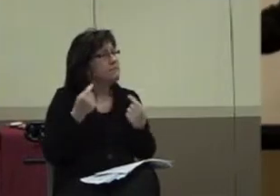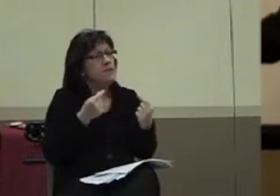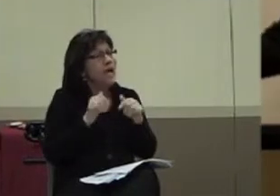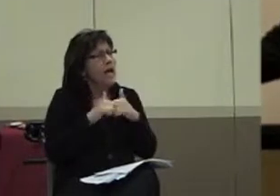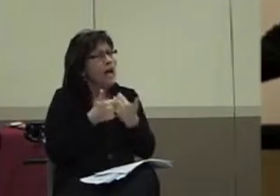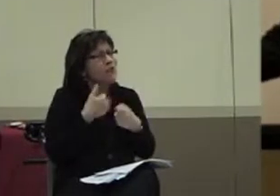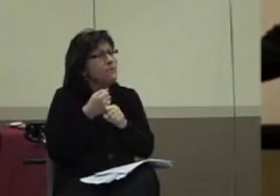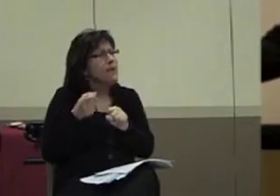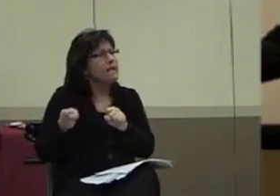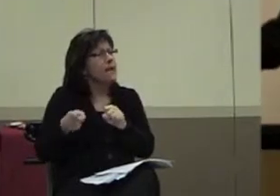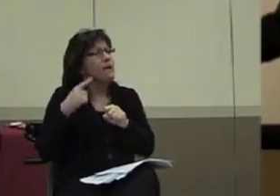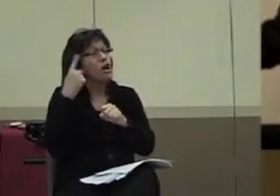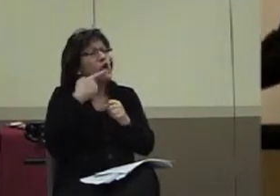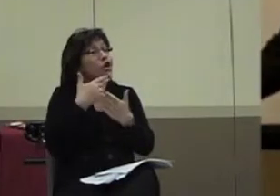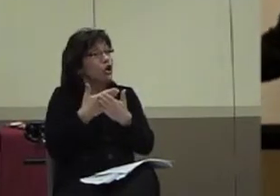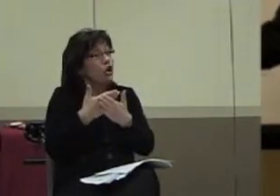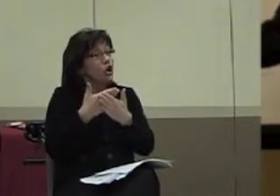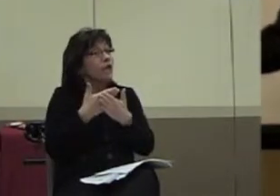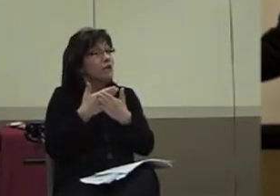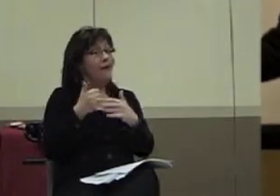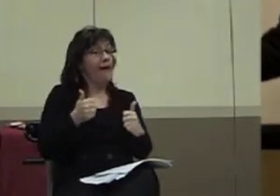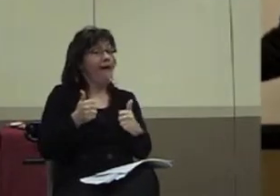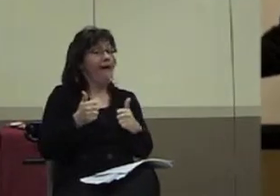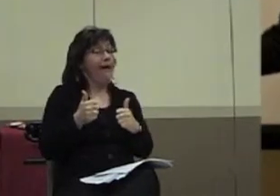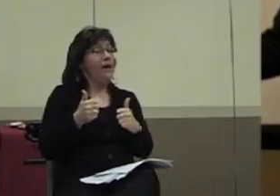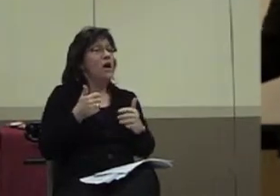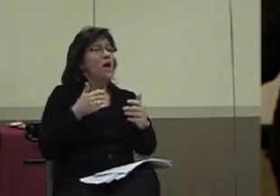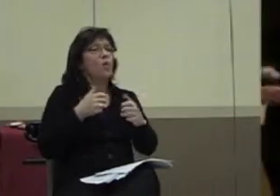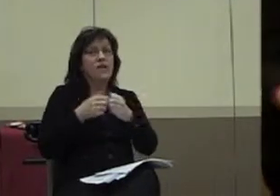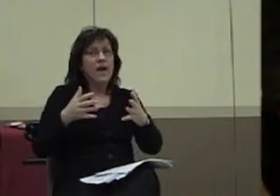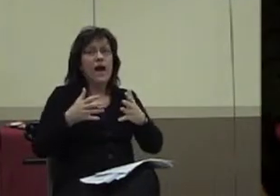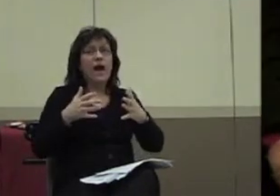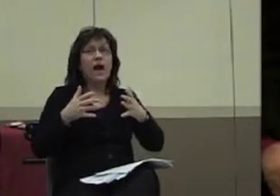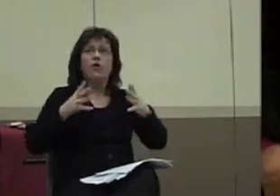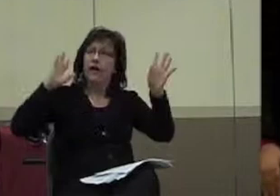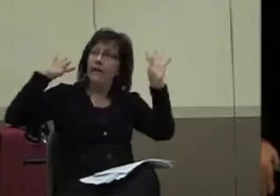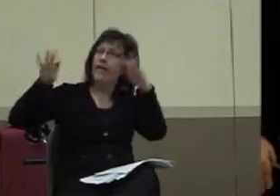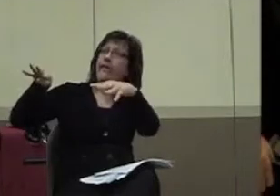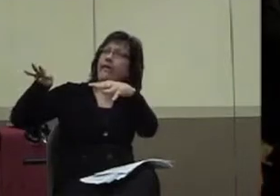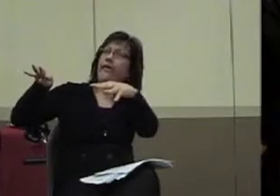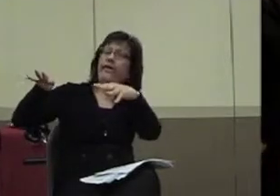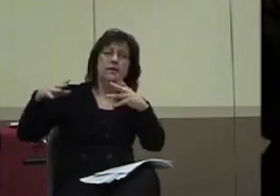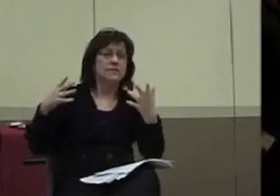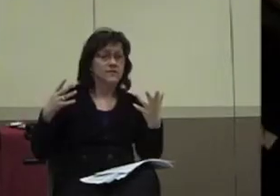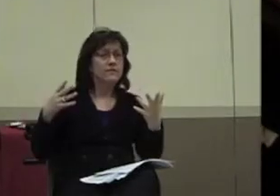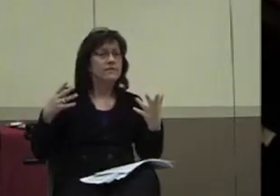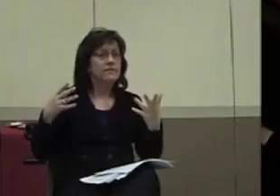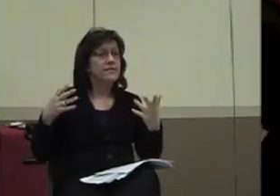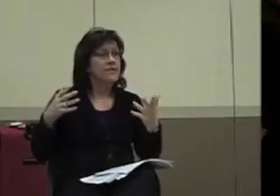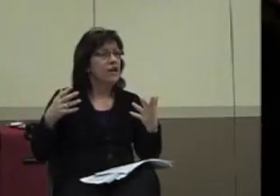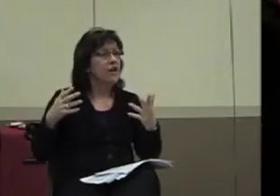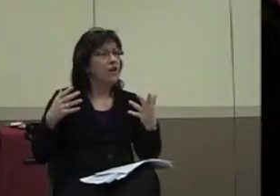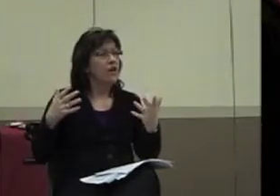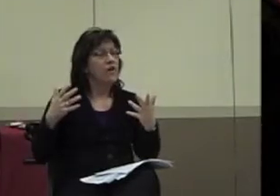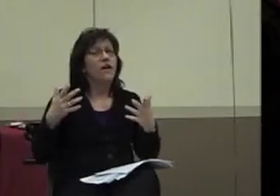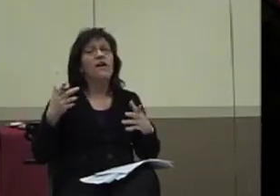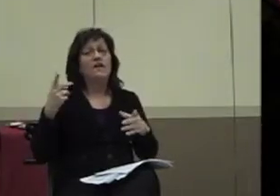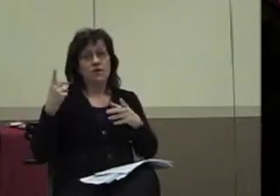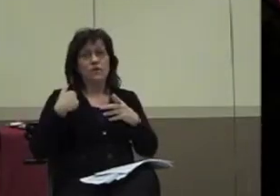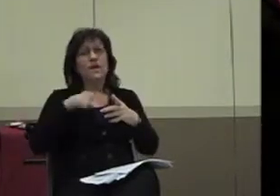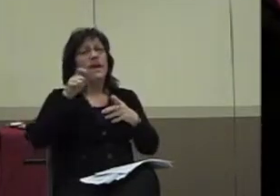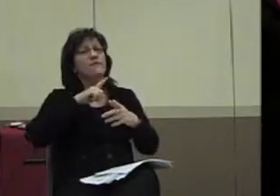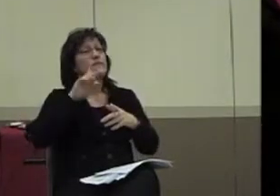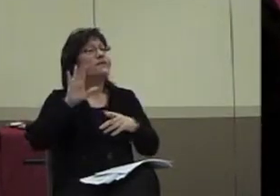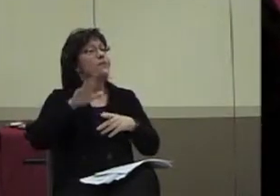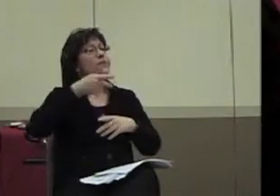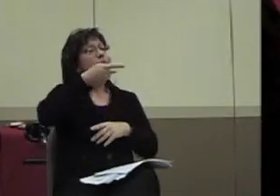their classmates without holding them up in front of the class? So I'll give you some ideas. We need to be their PR agent, is what